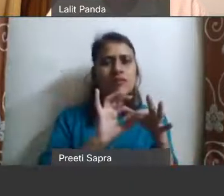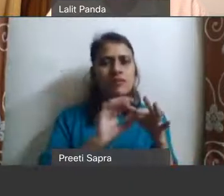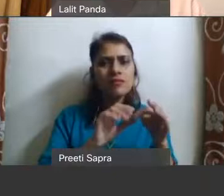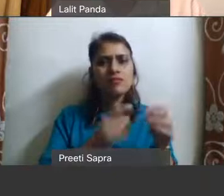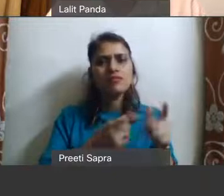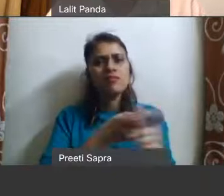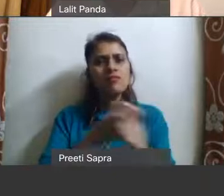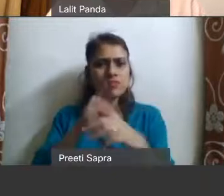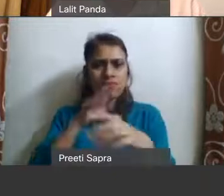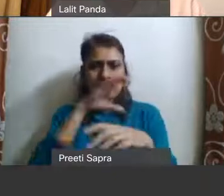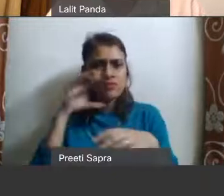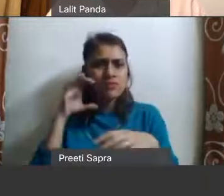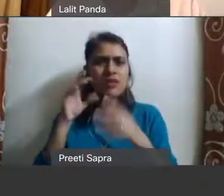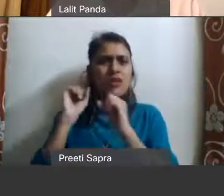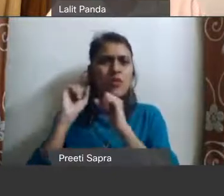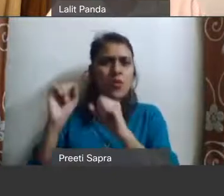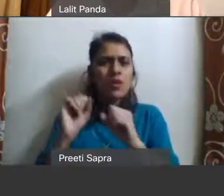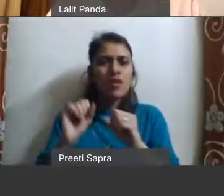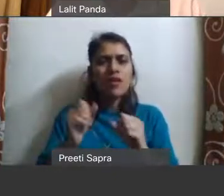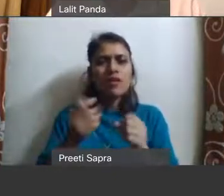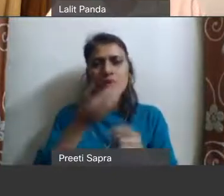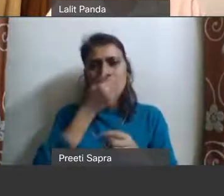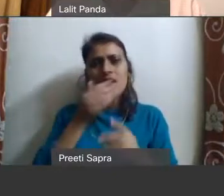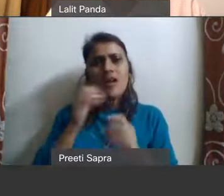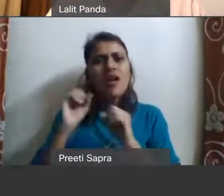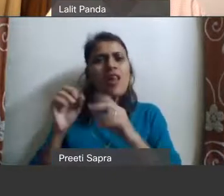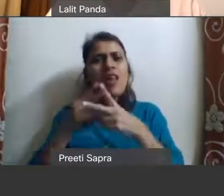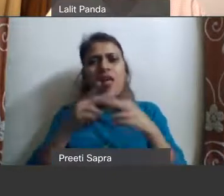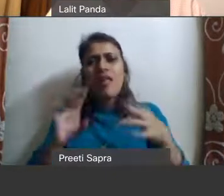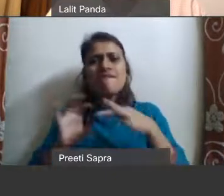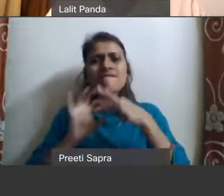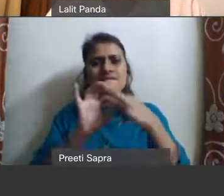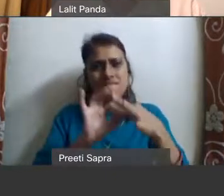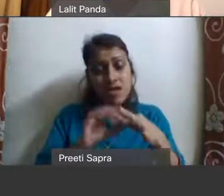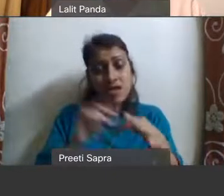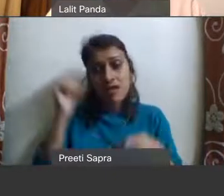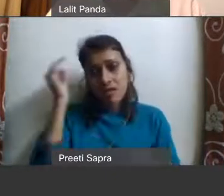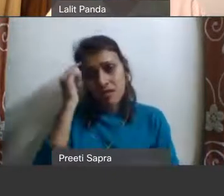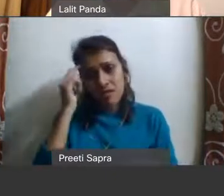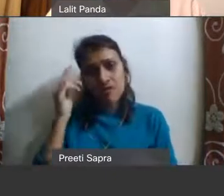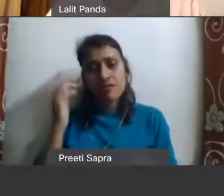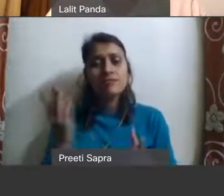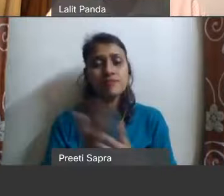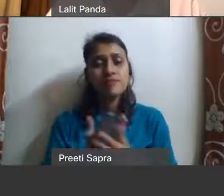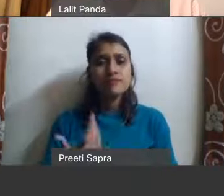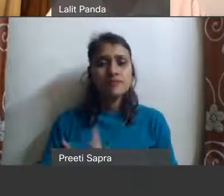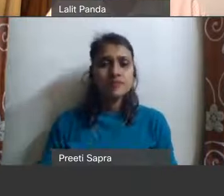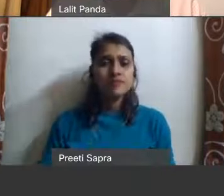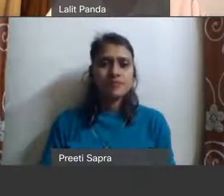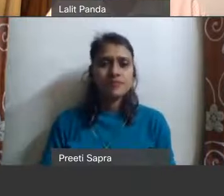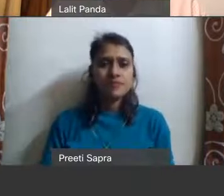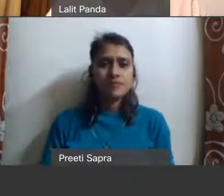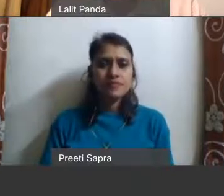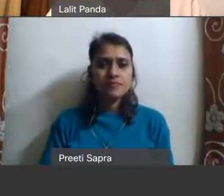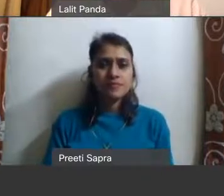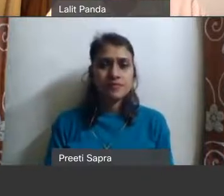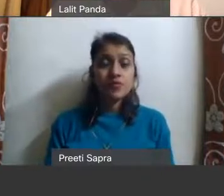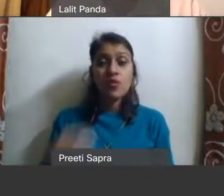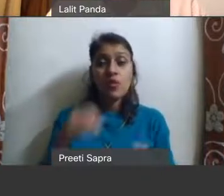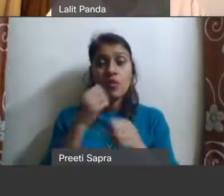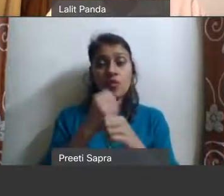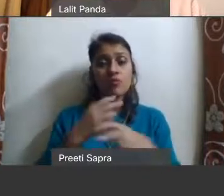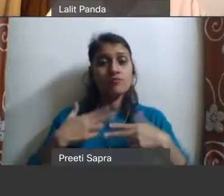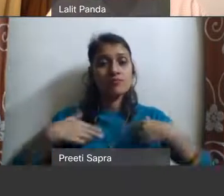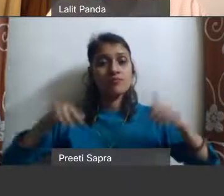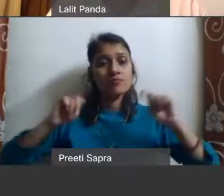is the stereotype, that is a motivation behind CAA, and if the court is able to gauge that,